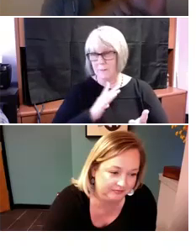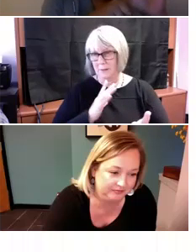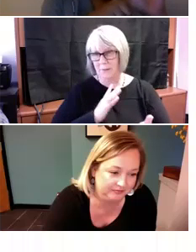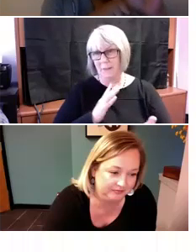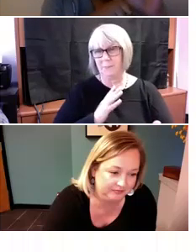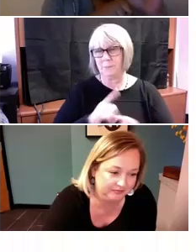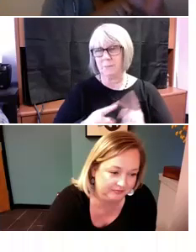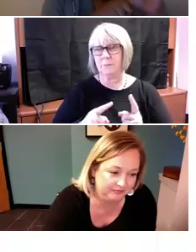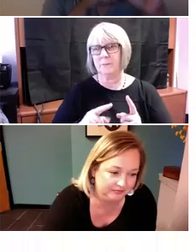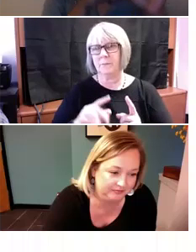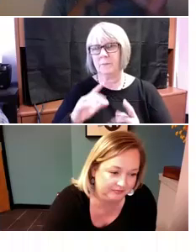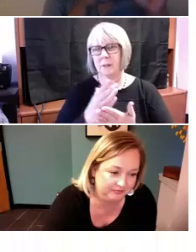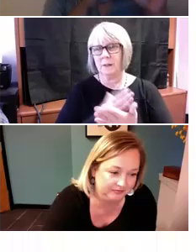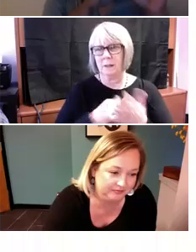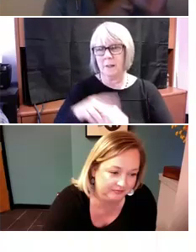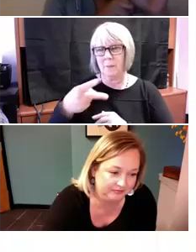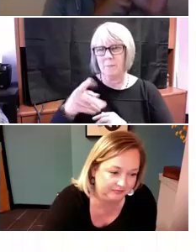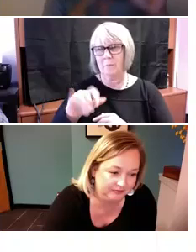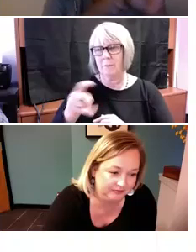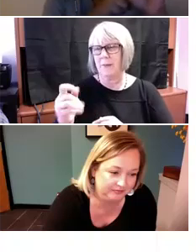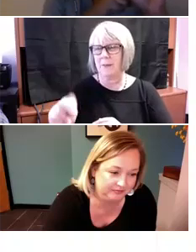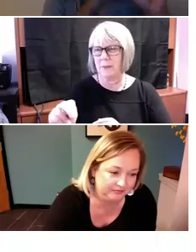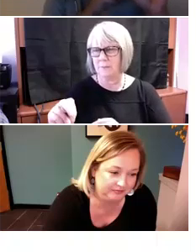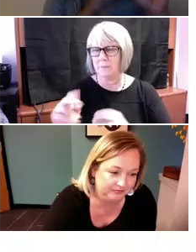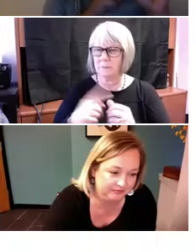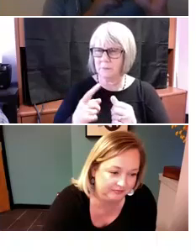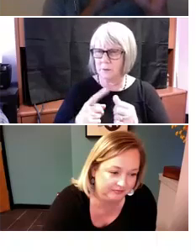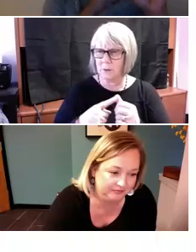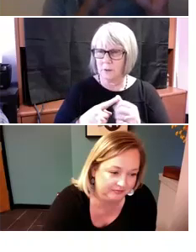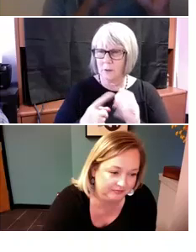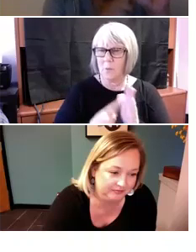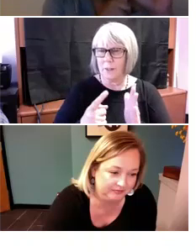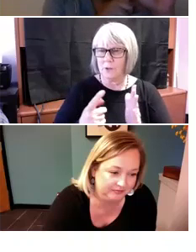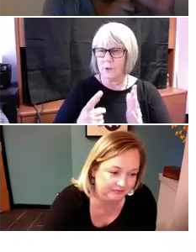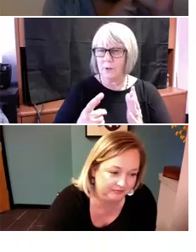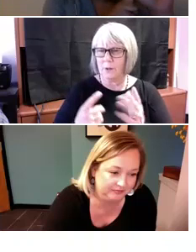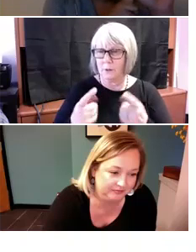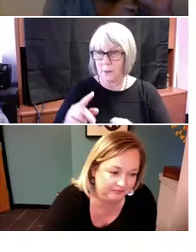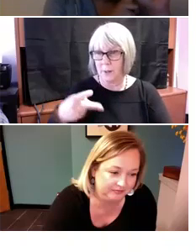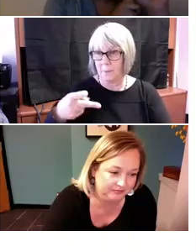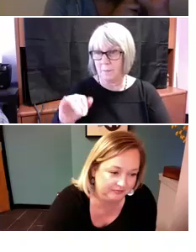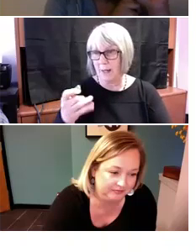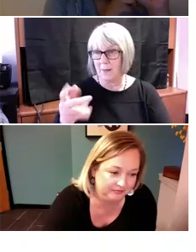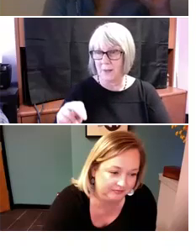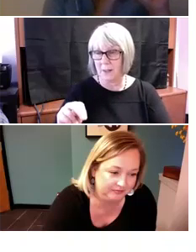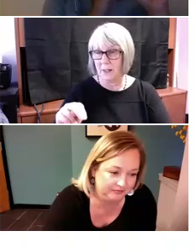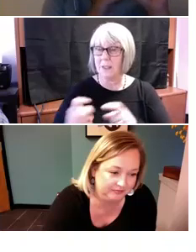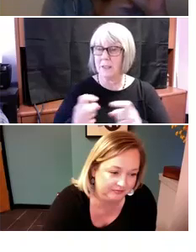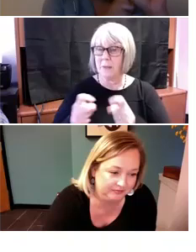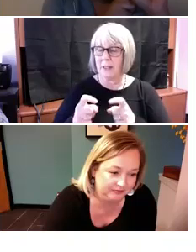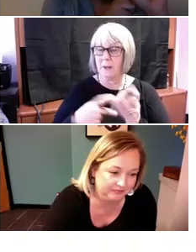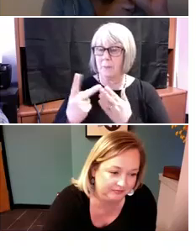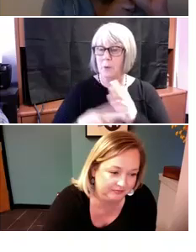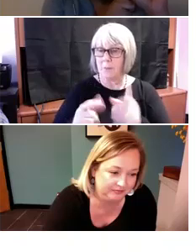in Python. So, first things first, Vamsi, do you agree that Python is a managed programming language and